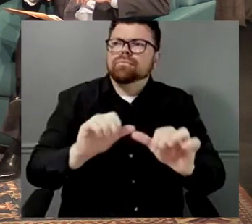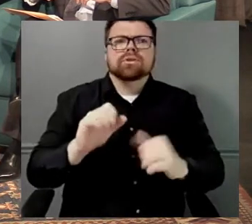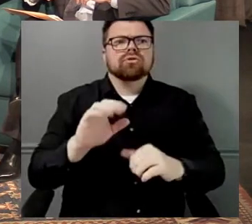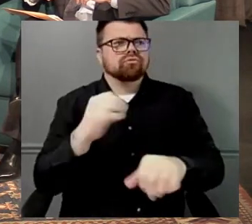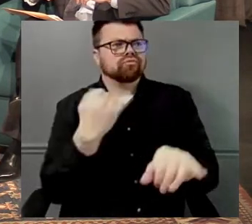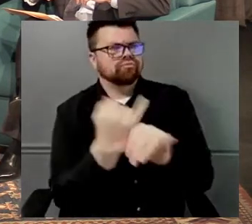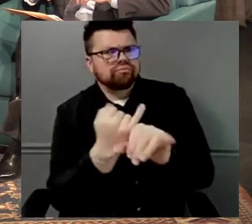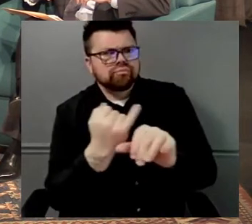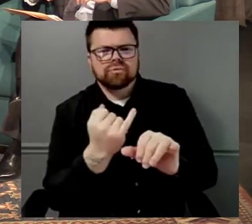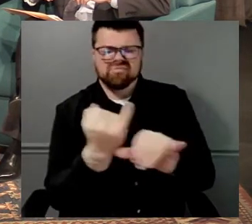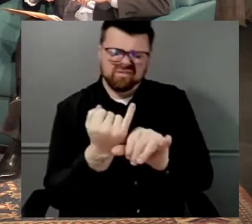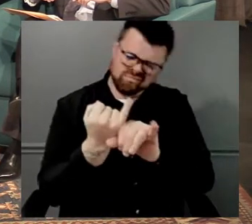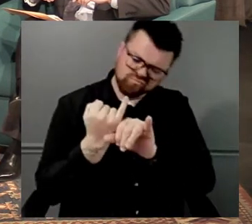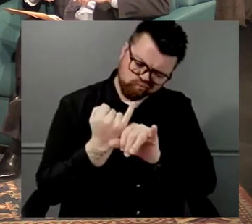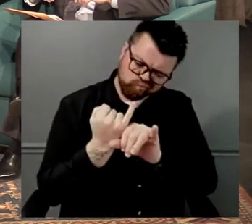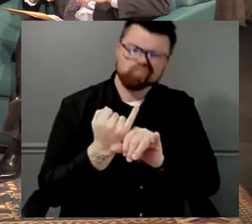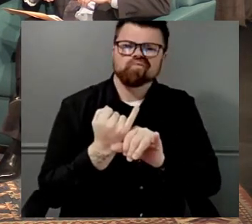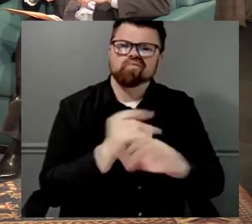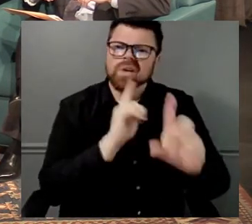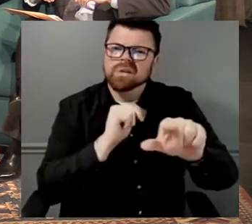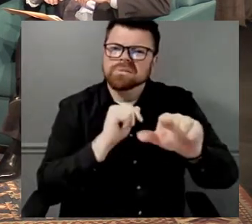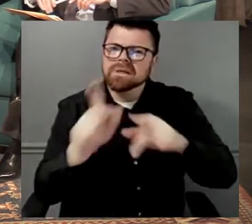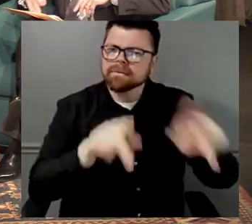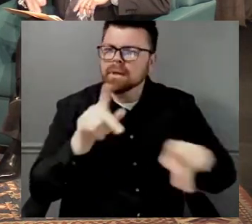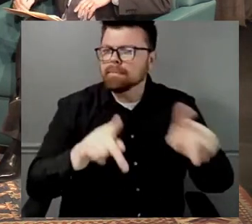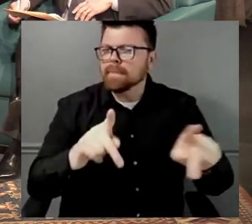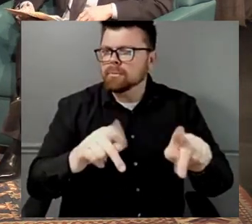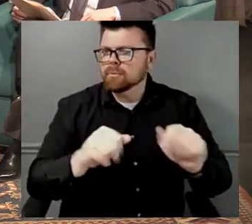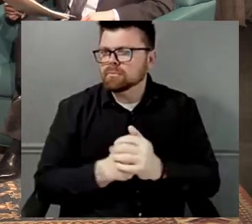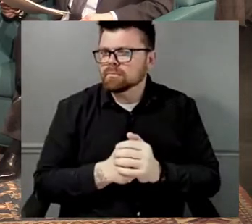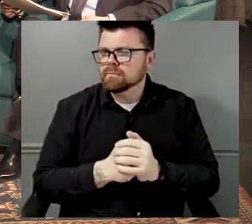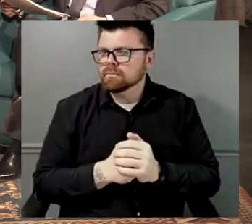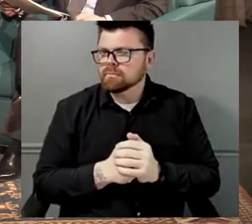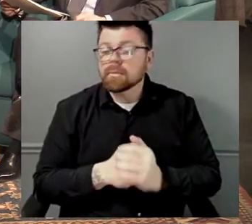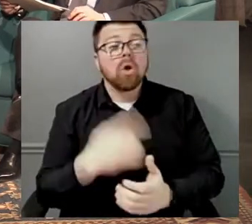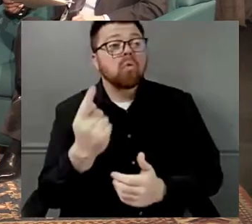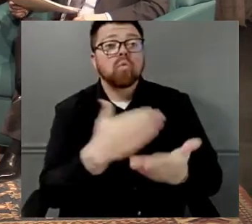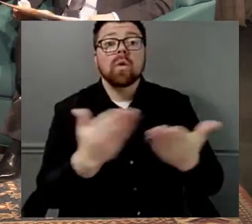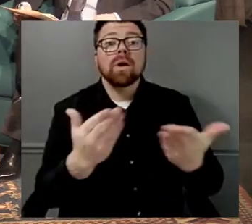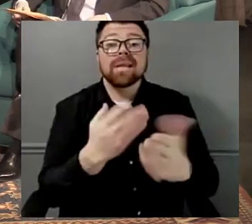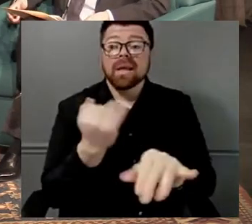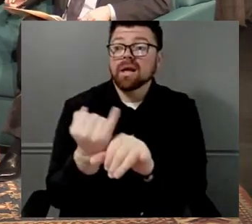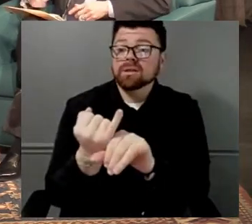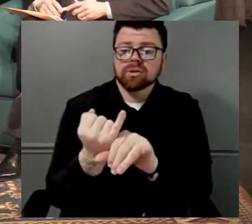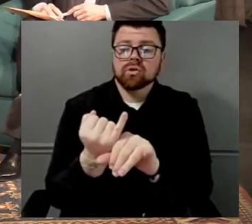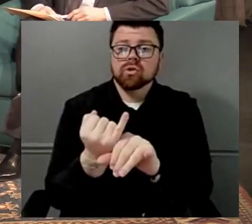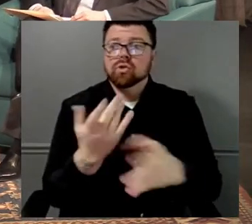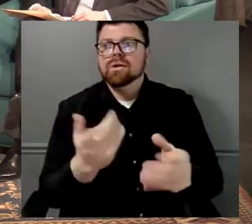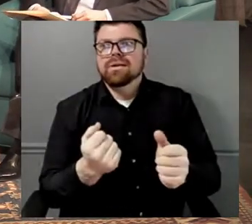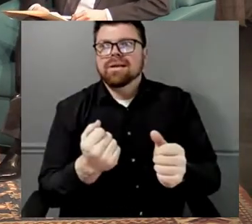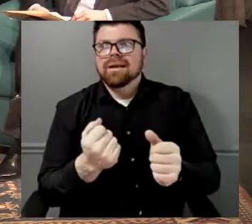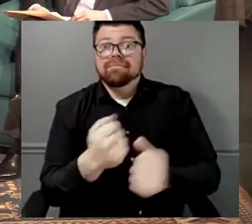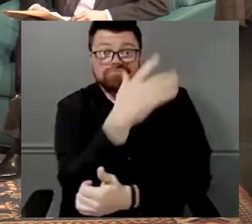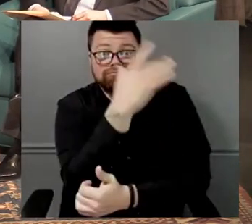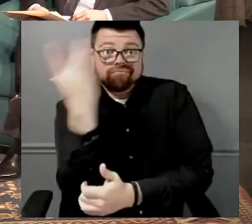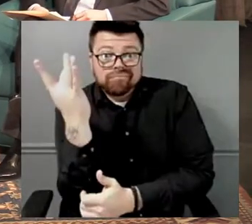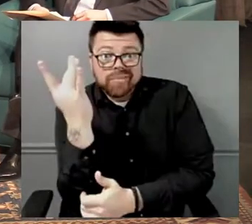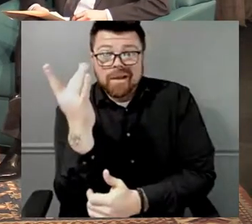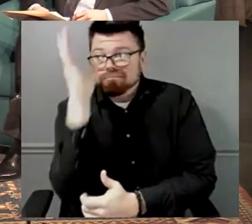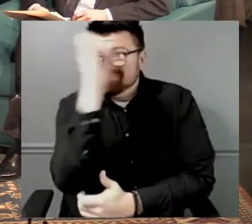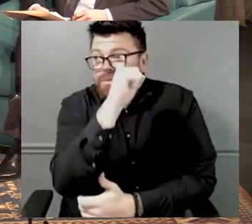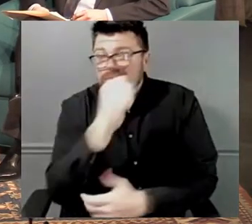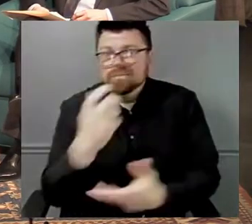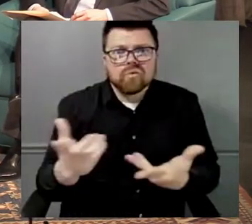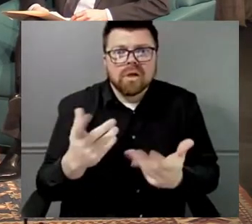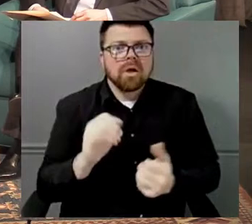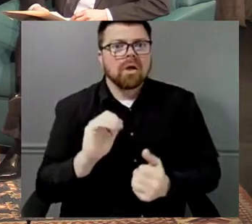are responsive to the people. And I think one thing that institutions have lost a sense of is that we're a pluralistic